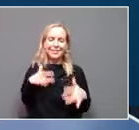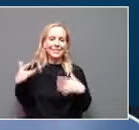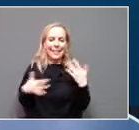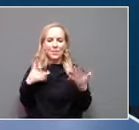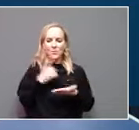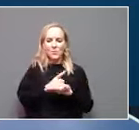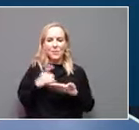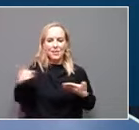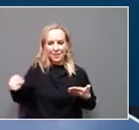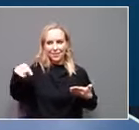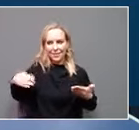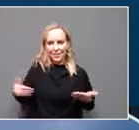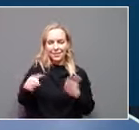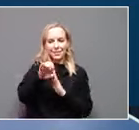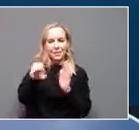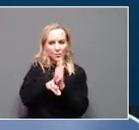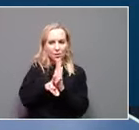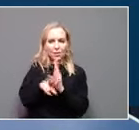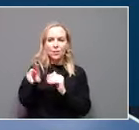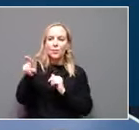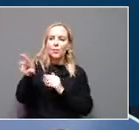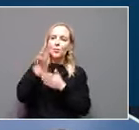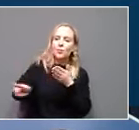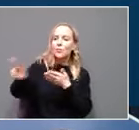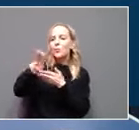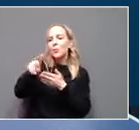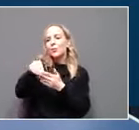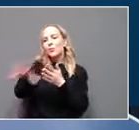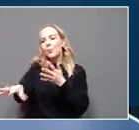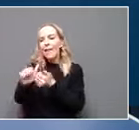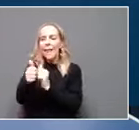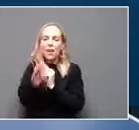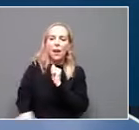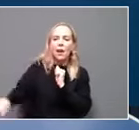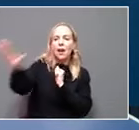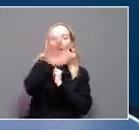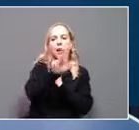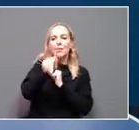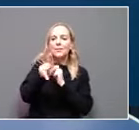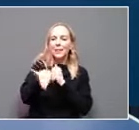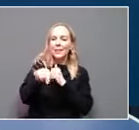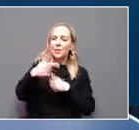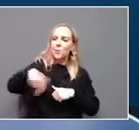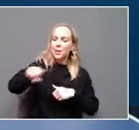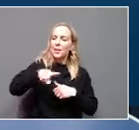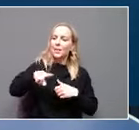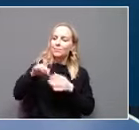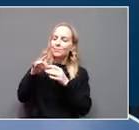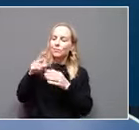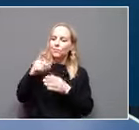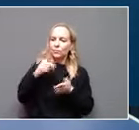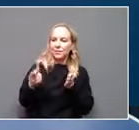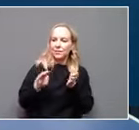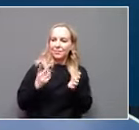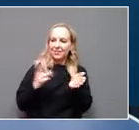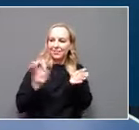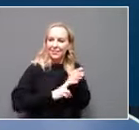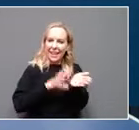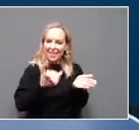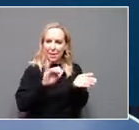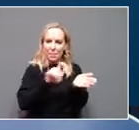the Commonwealth with universities and student athletes from across Kentucky joining me as I signed legislation for name, image, and likeness